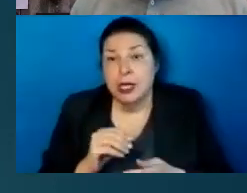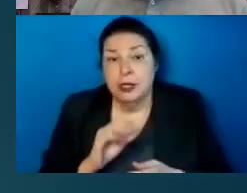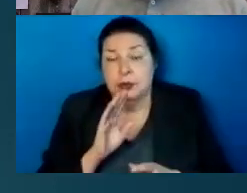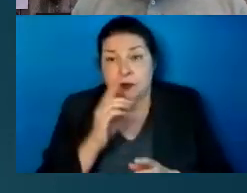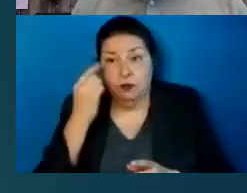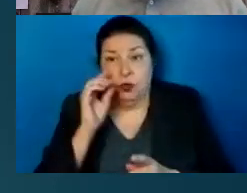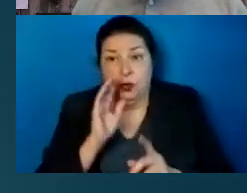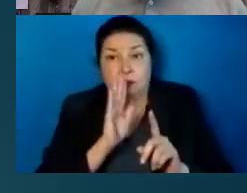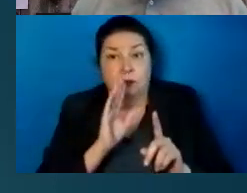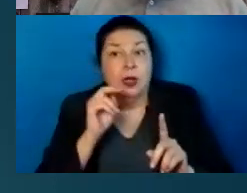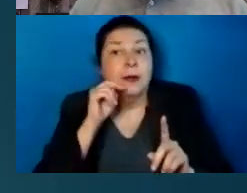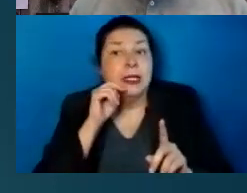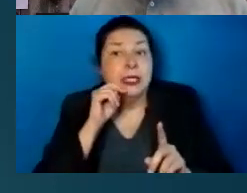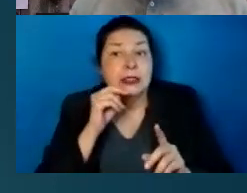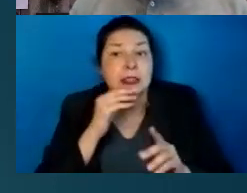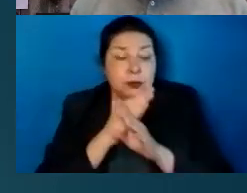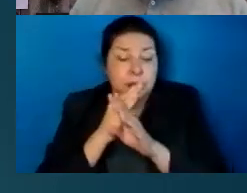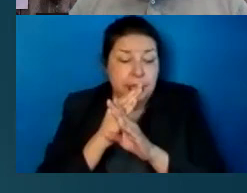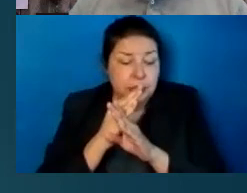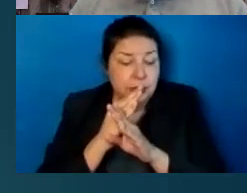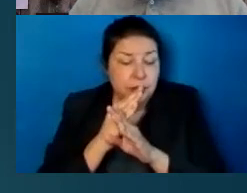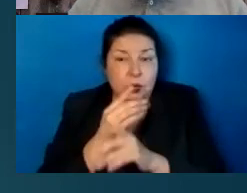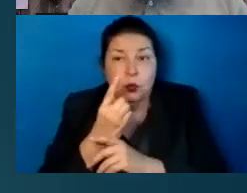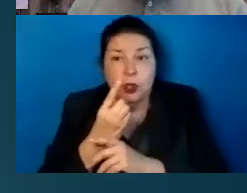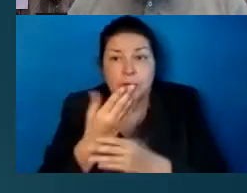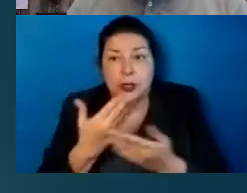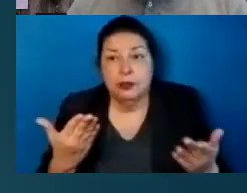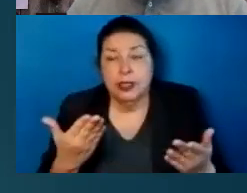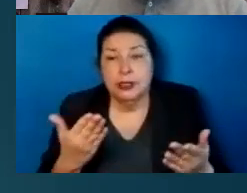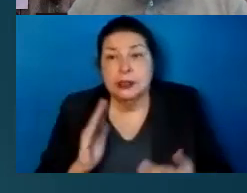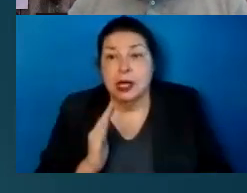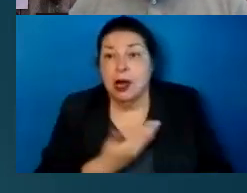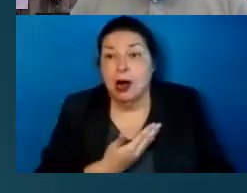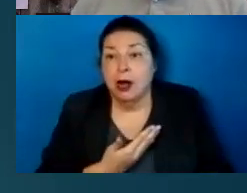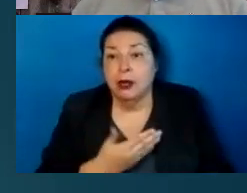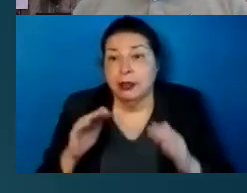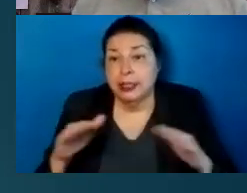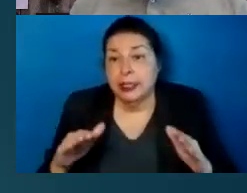protection. One of the things, as our kids got older,